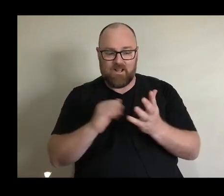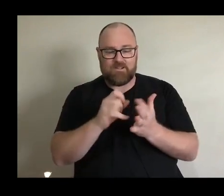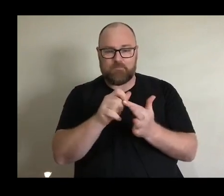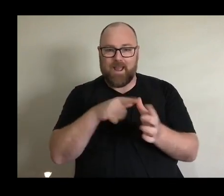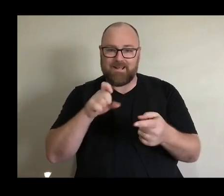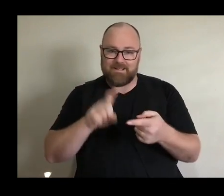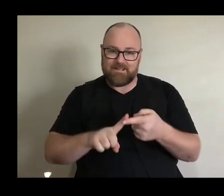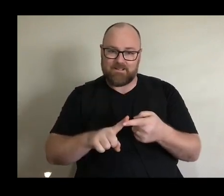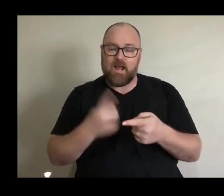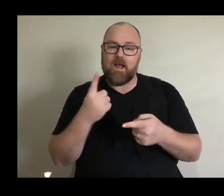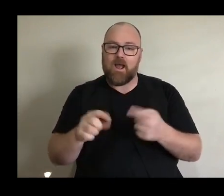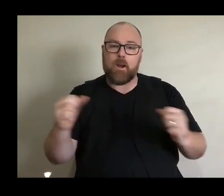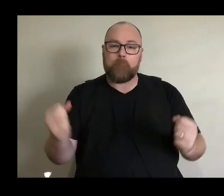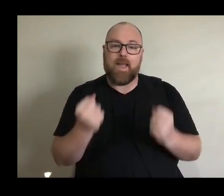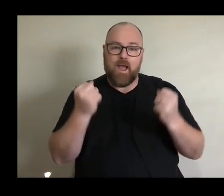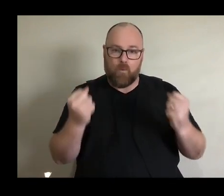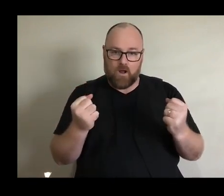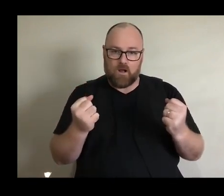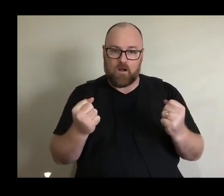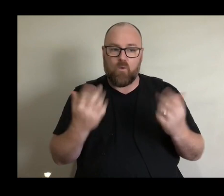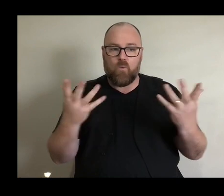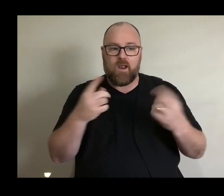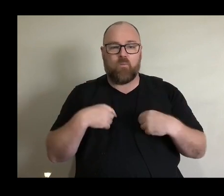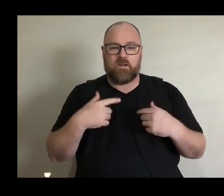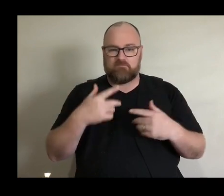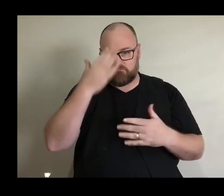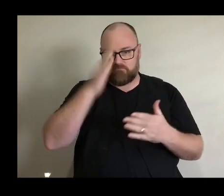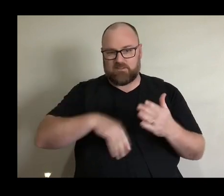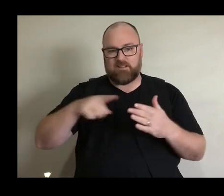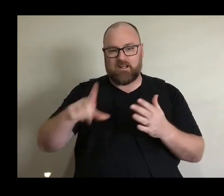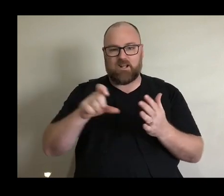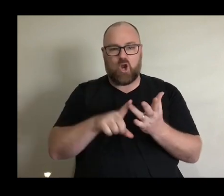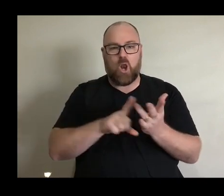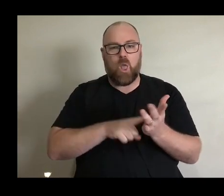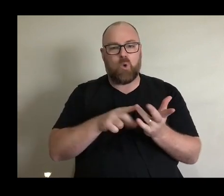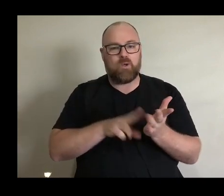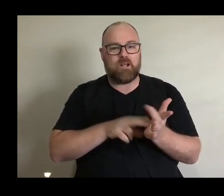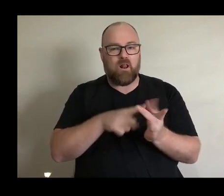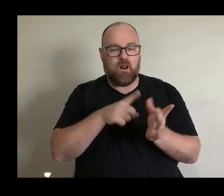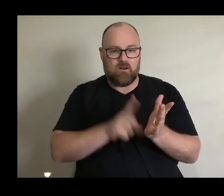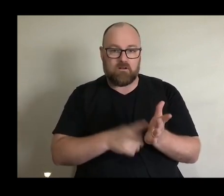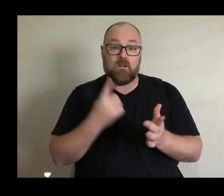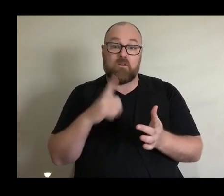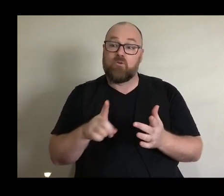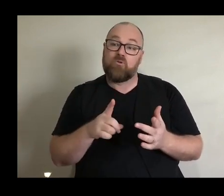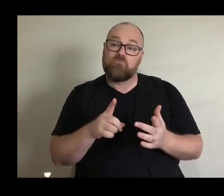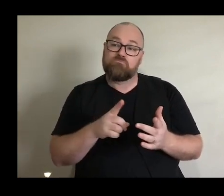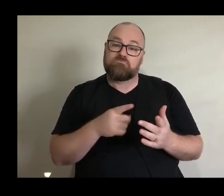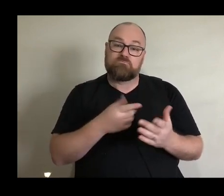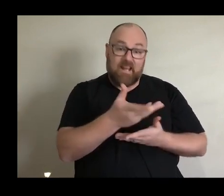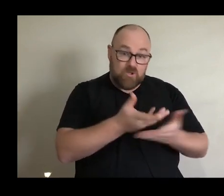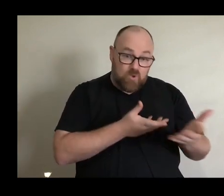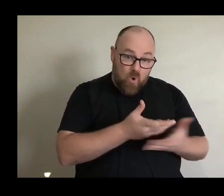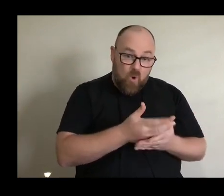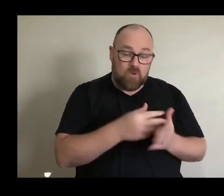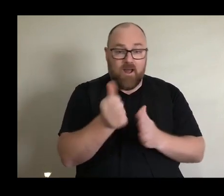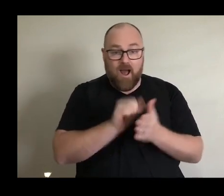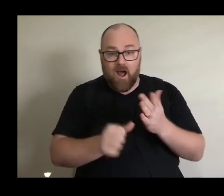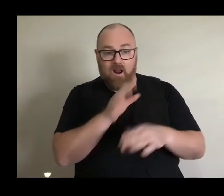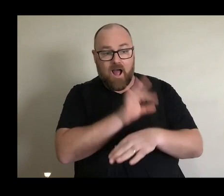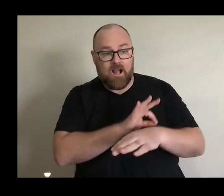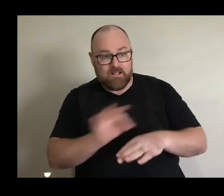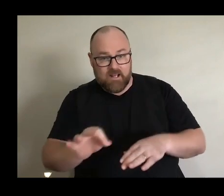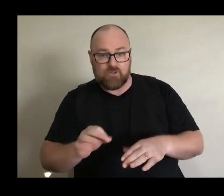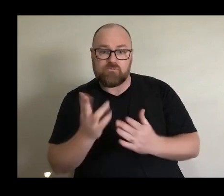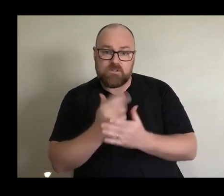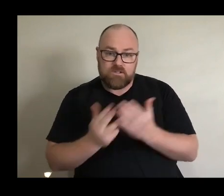power that we experience here in colonial Australia through discourse, pedagogies, art, design, and architectural